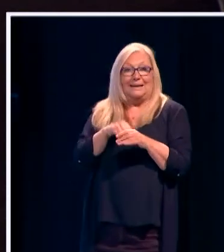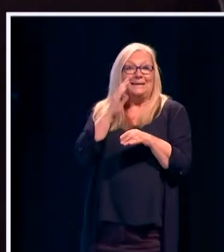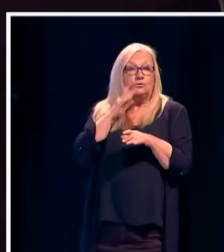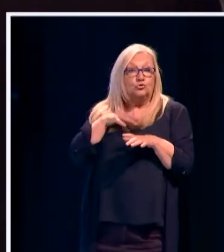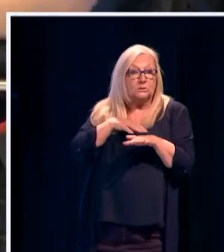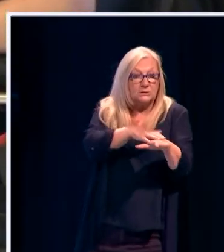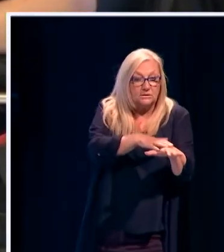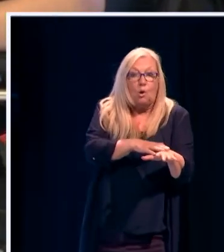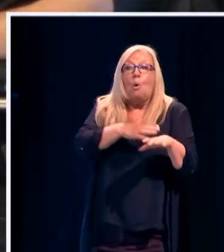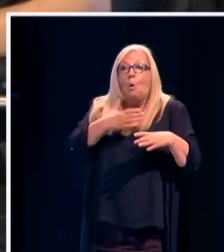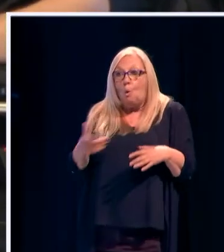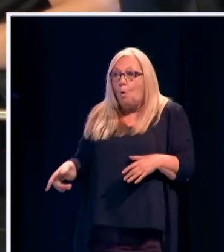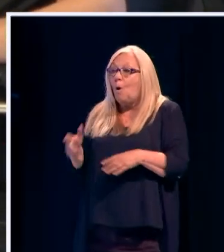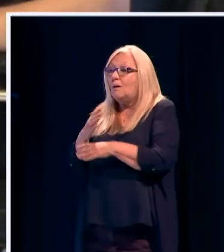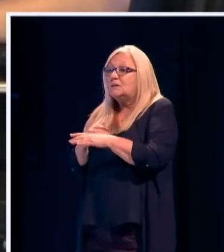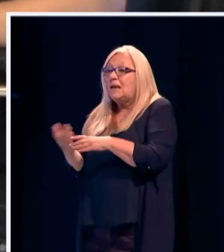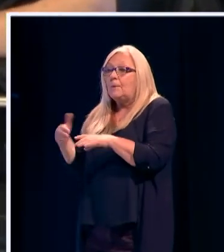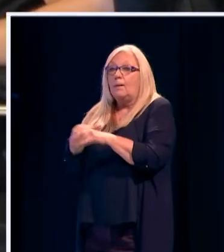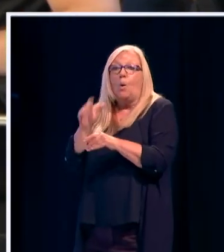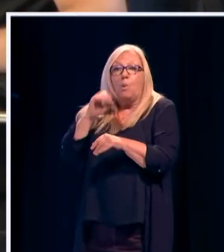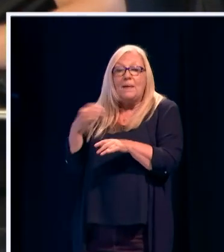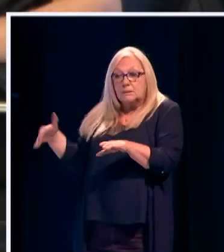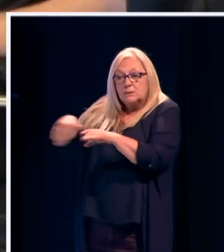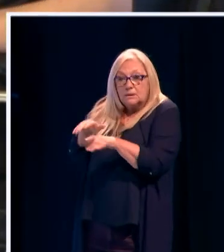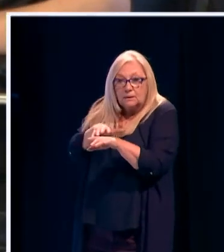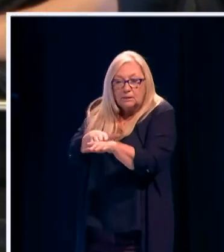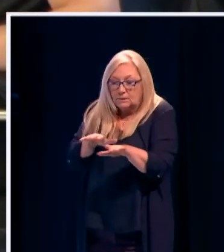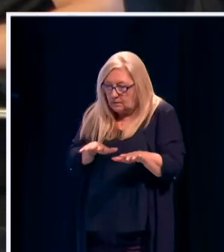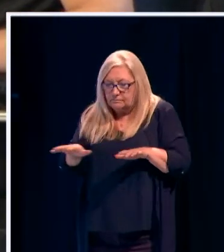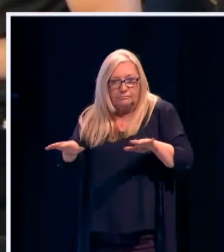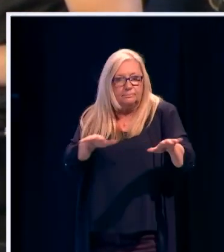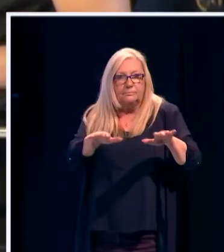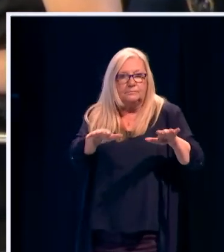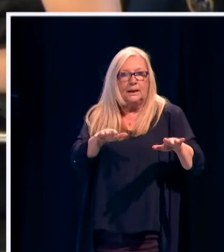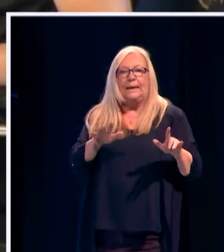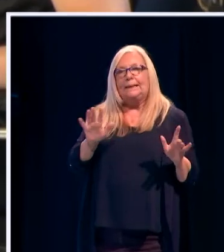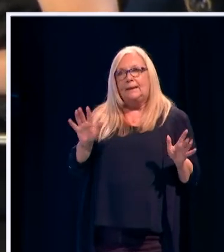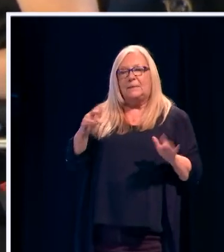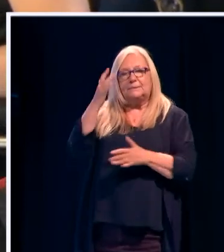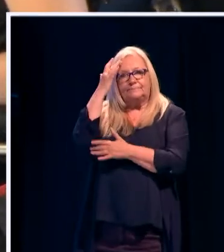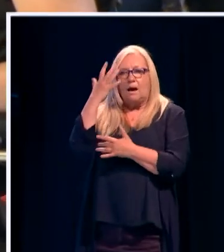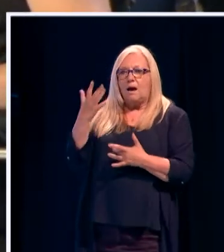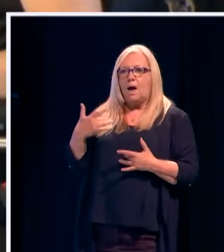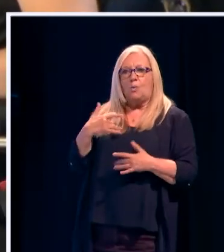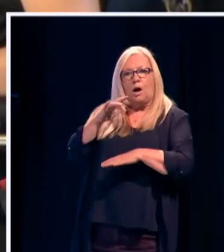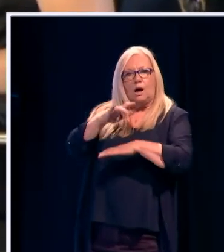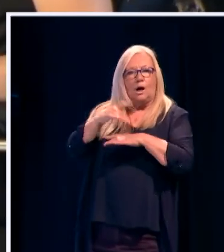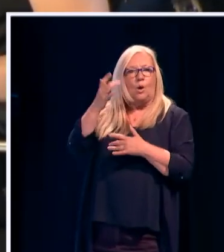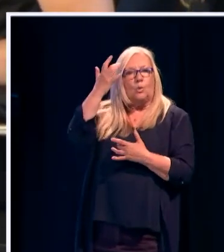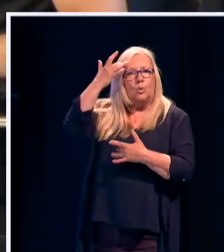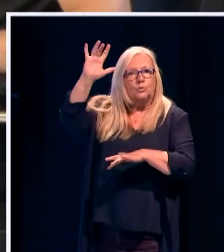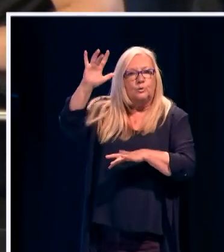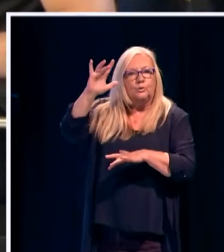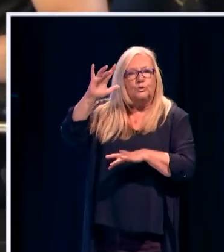a disability movement. So the understanding of cultural sensitive approach, the understanding of gender